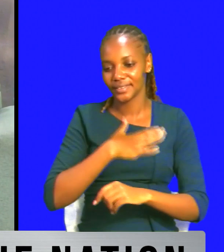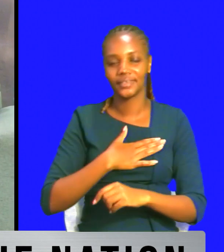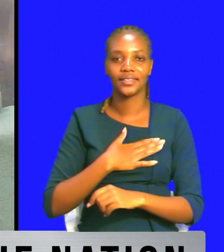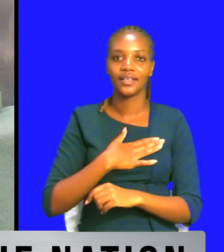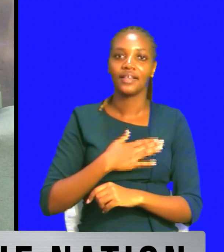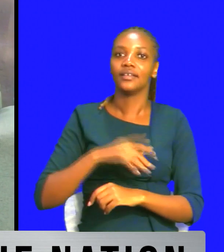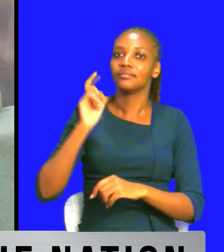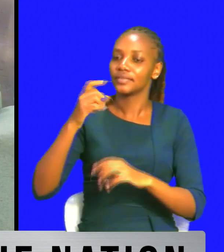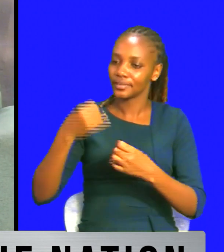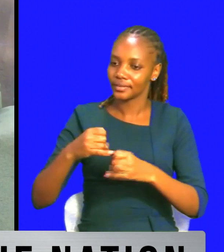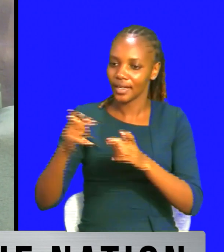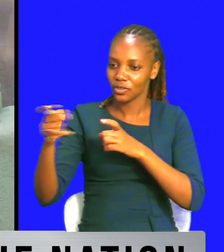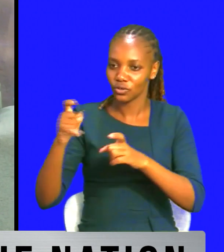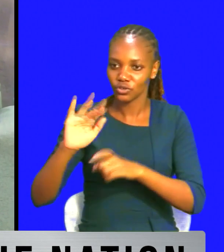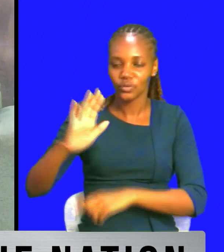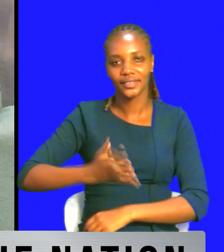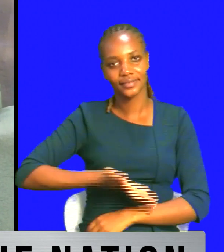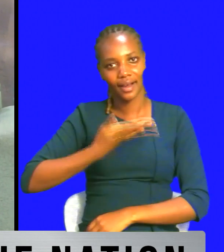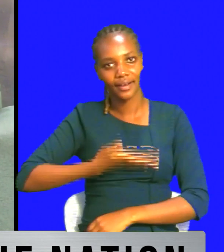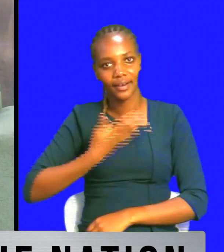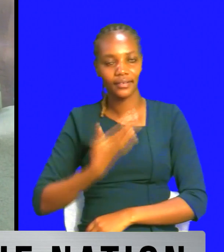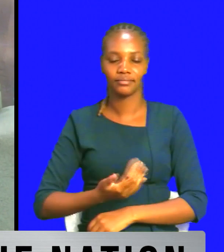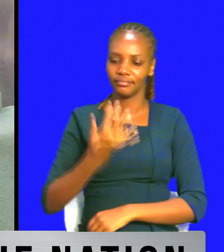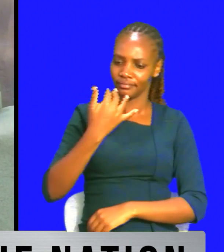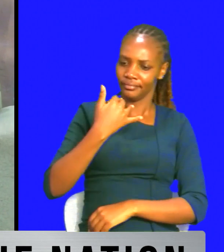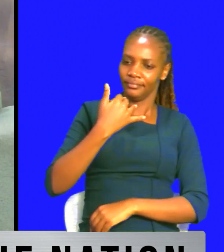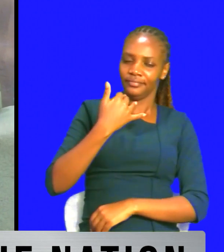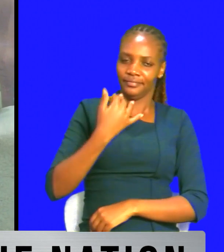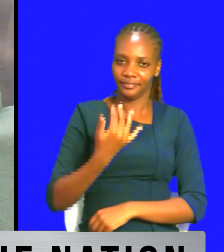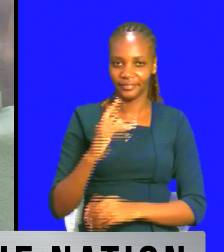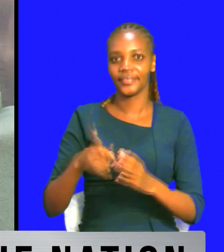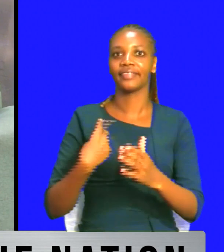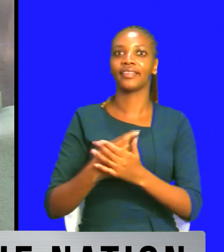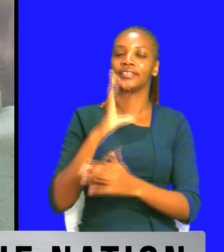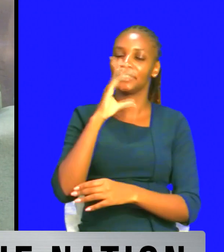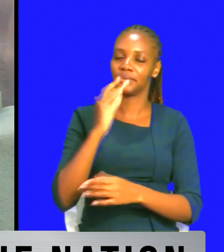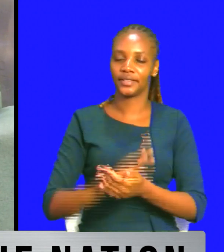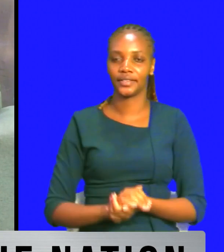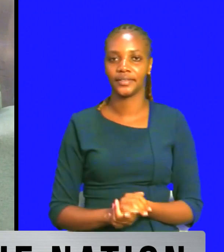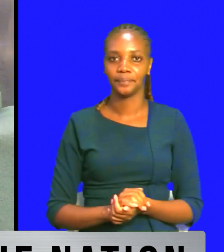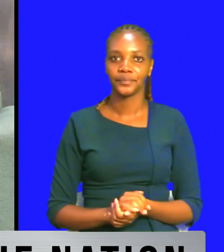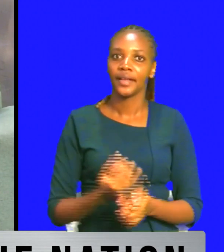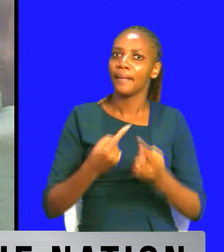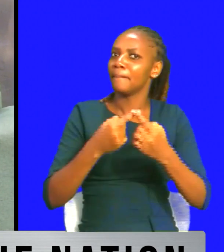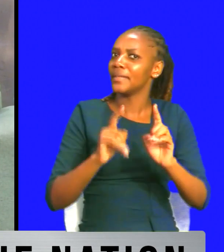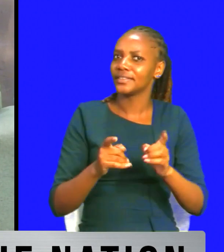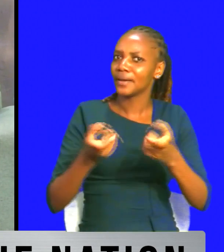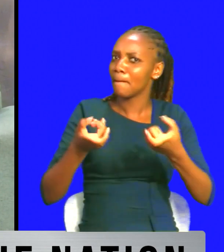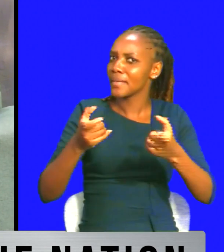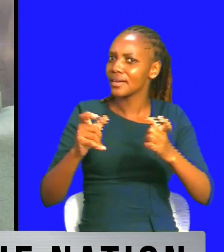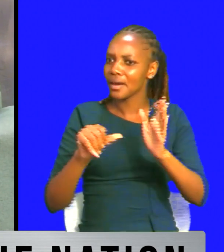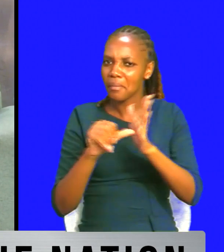overcome his anger. Let him breathe in, breathe out before. But certainly, but he's human. Media, did the media wrong